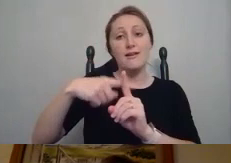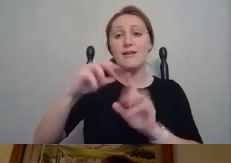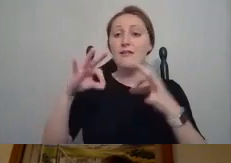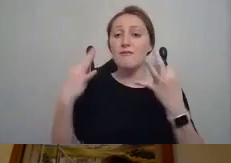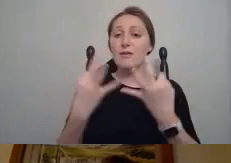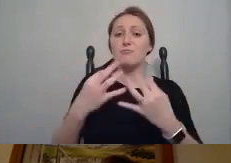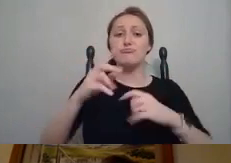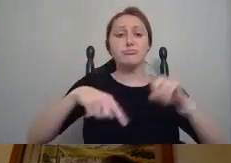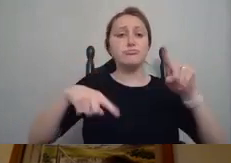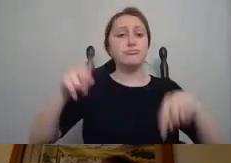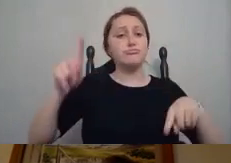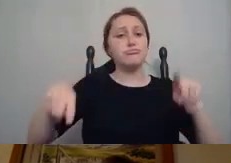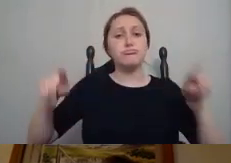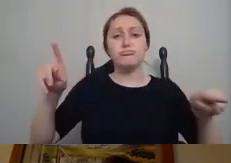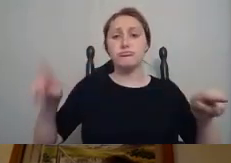with